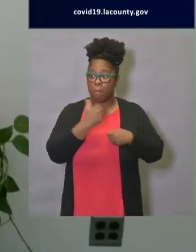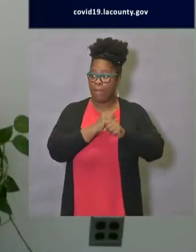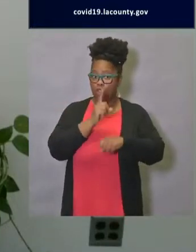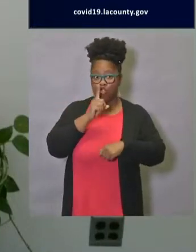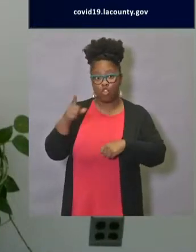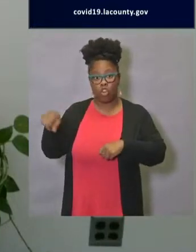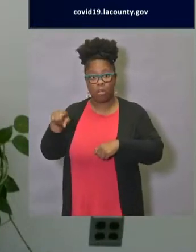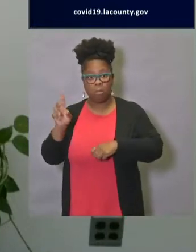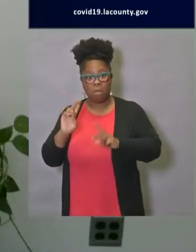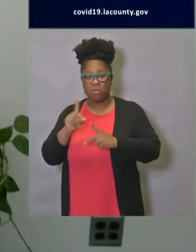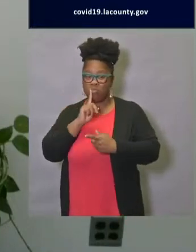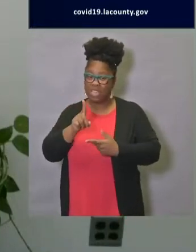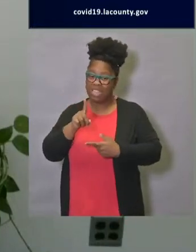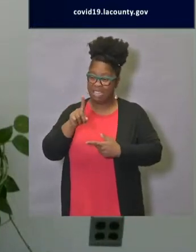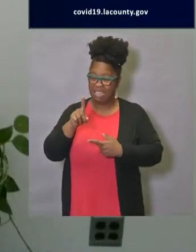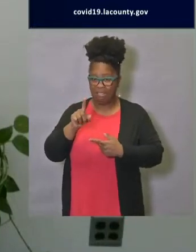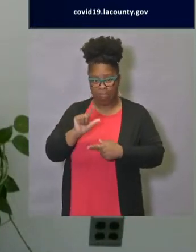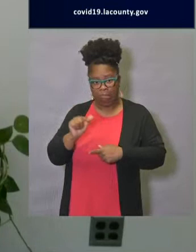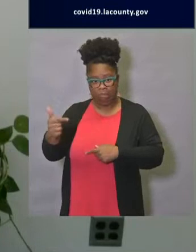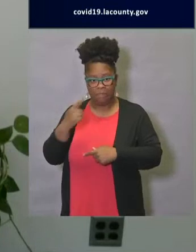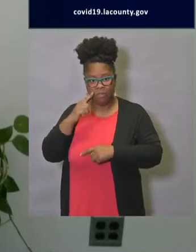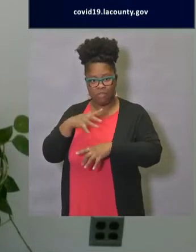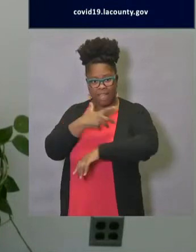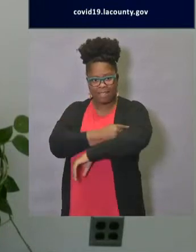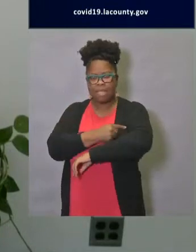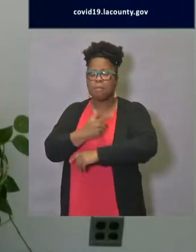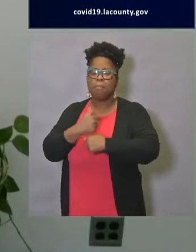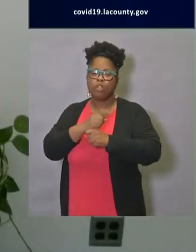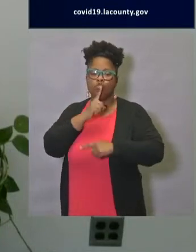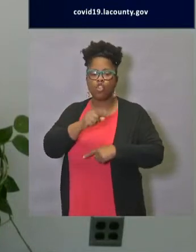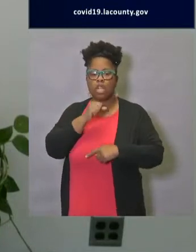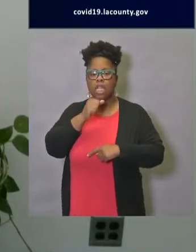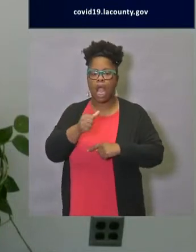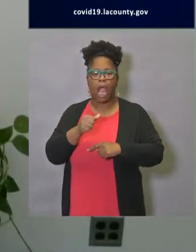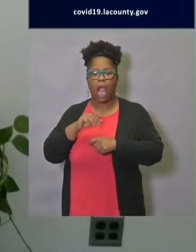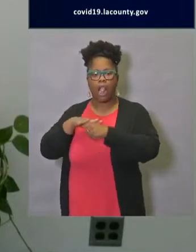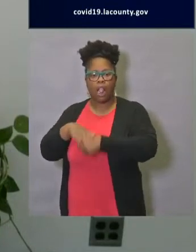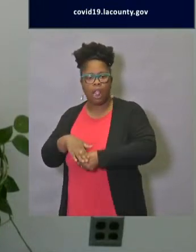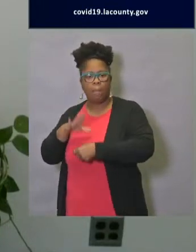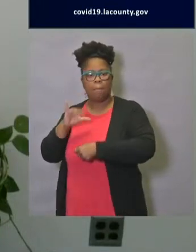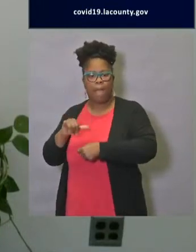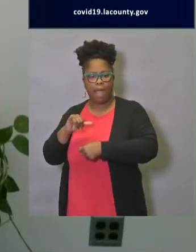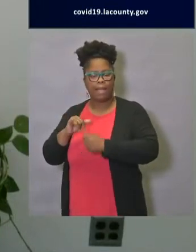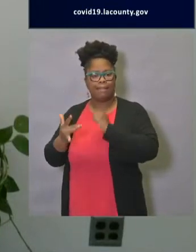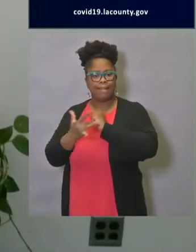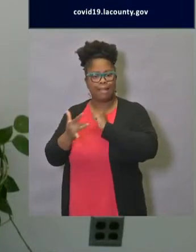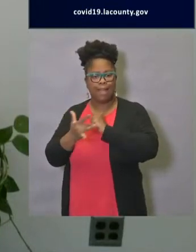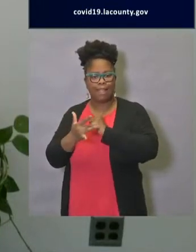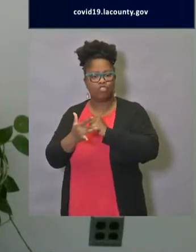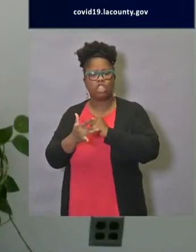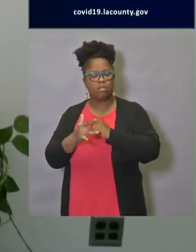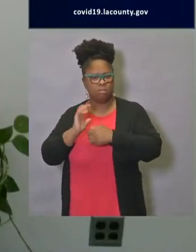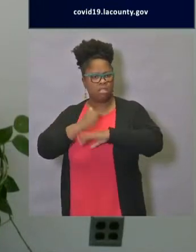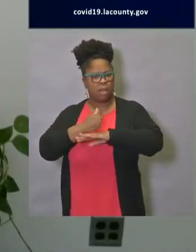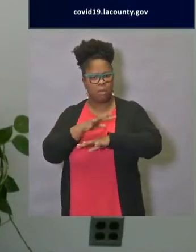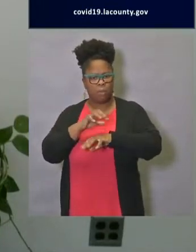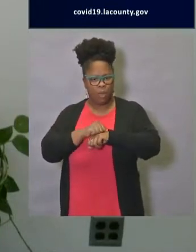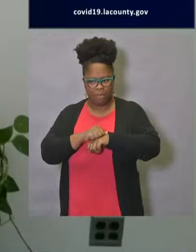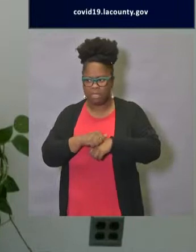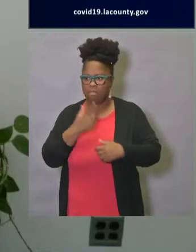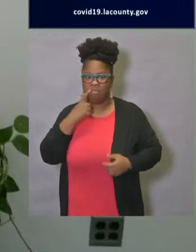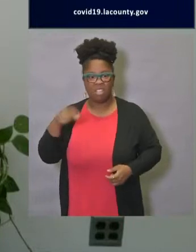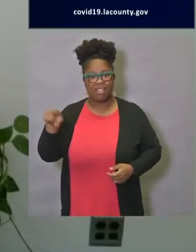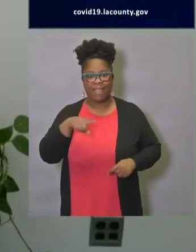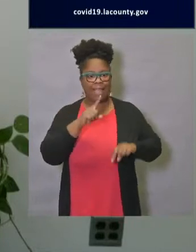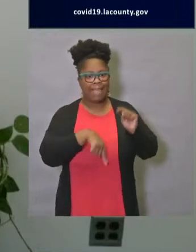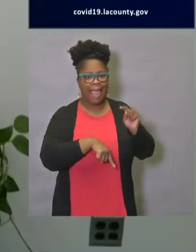need to get vaccinated are not disadvantaged by the technology that's being used to schedule appointments. They're not disadvantaged because they can't